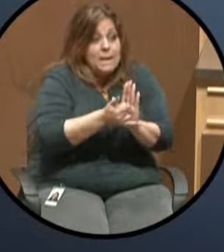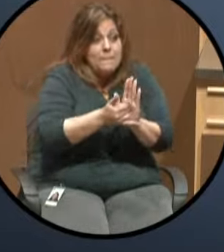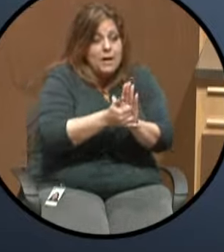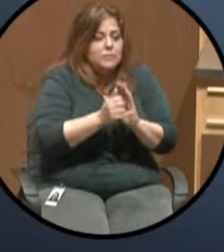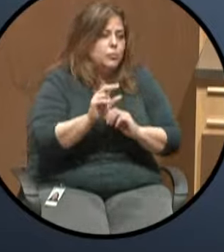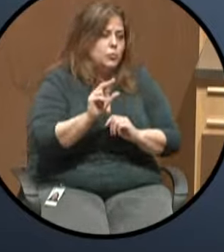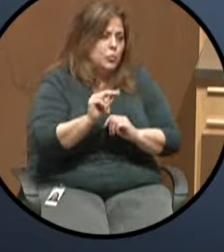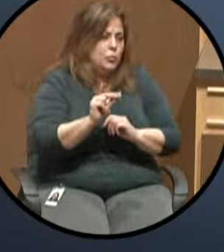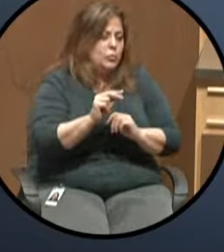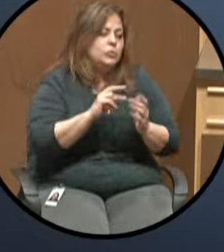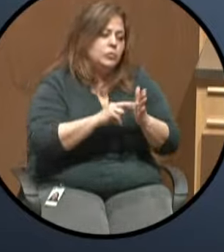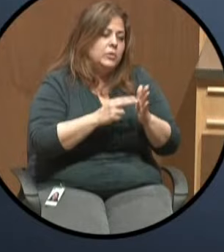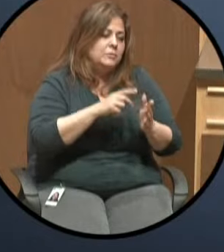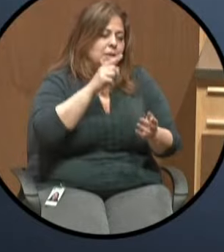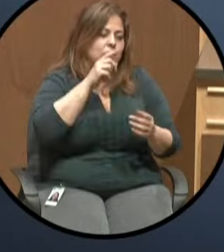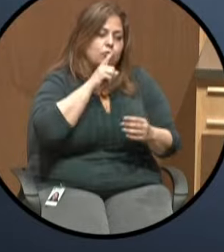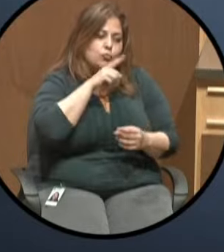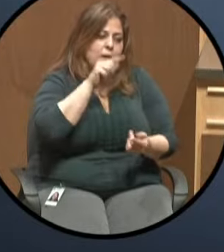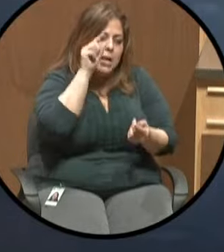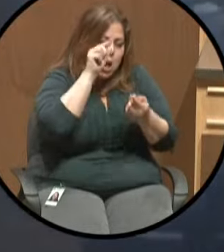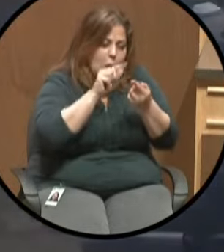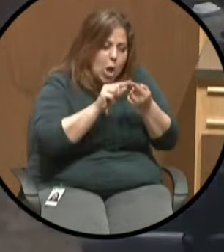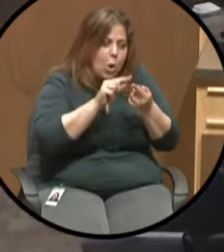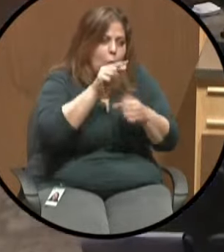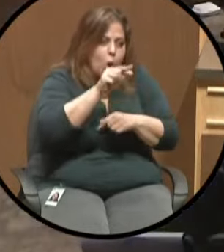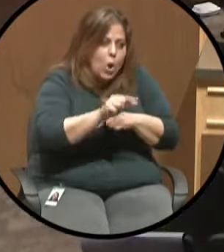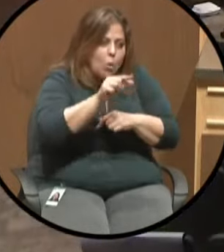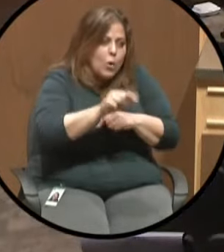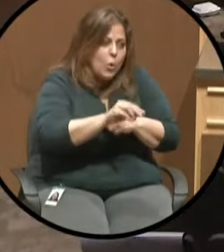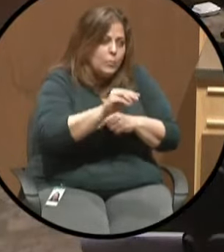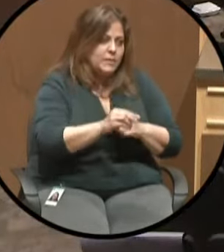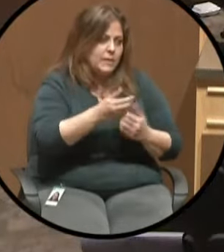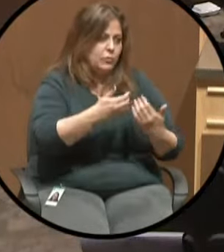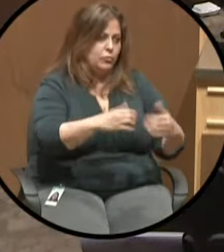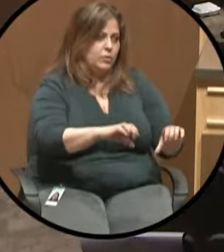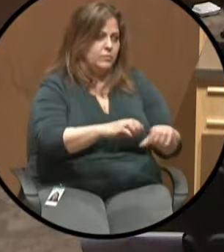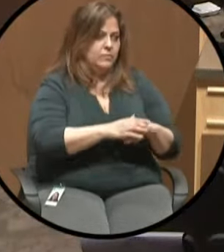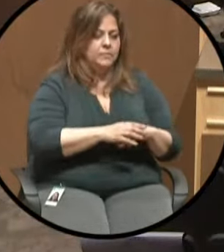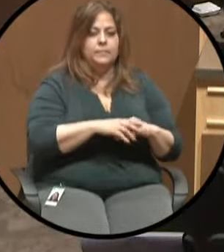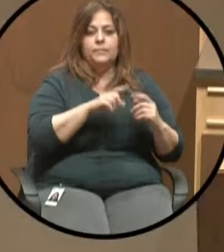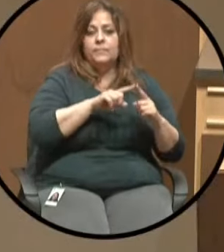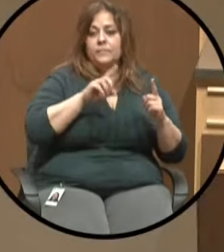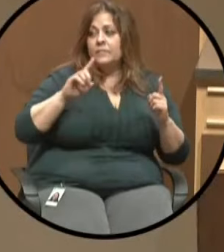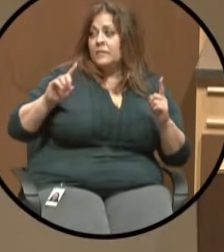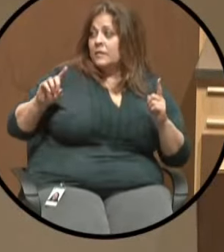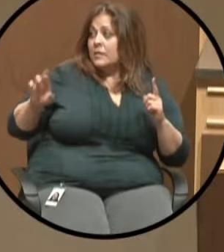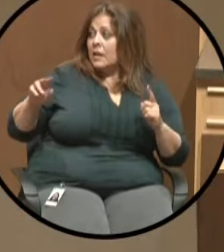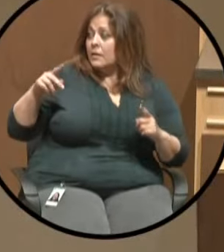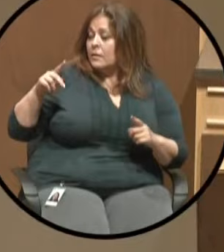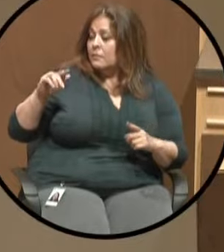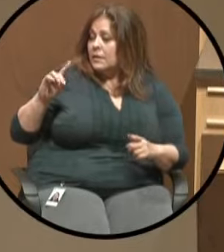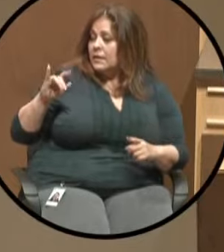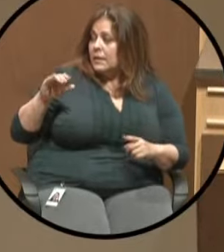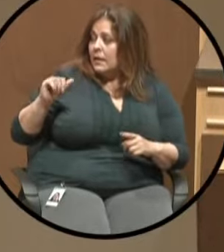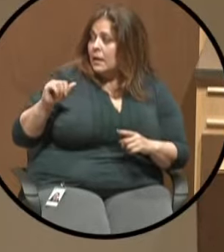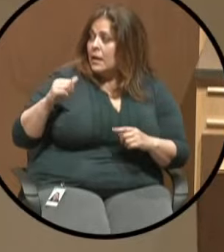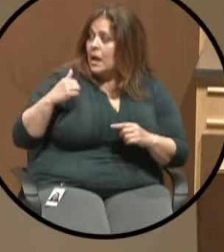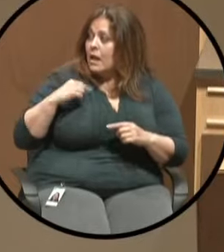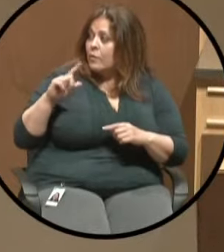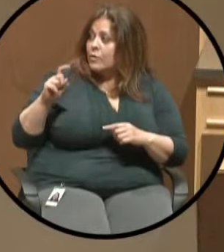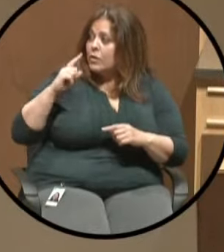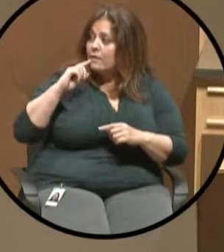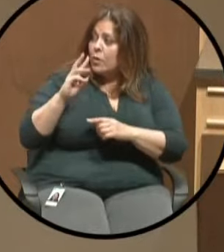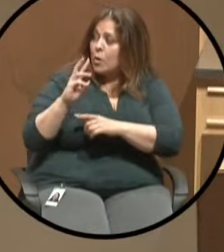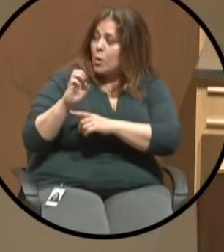have no risk at all. Thank you, Dr. Ajay. Dr. Kadia, I have a question here from a parent, Wendy, of